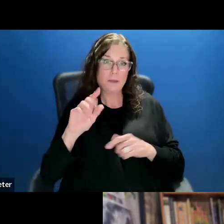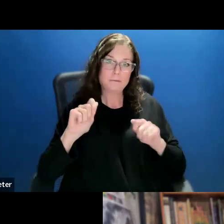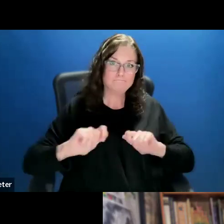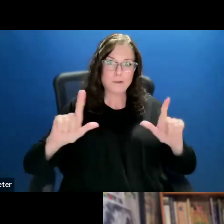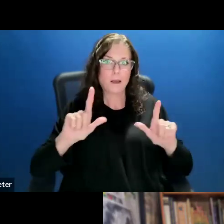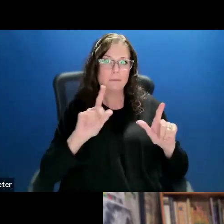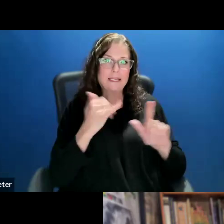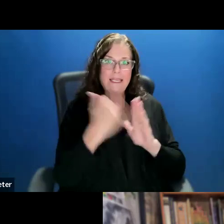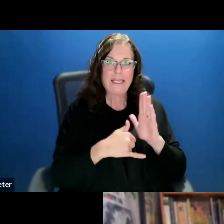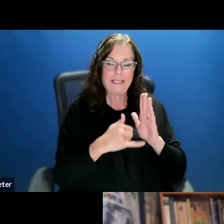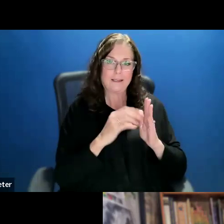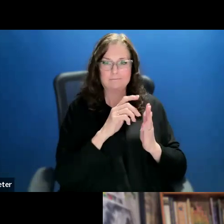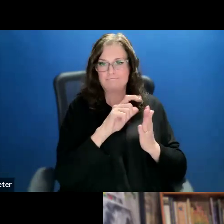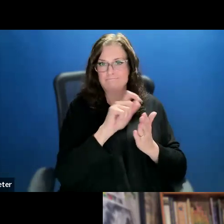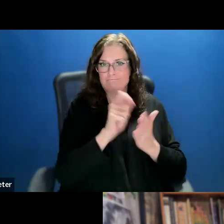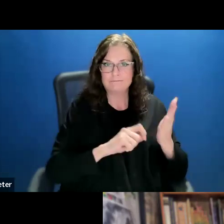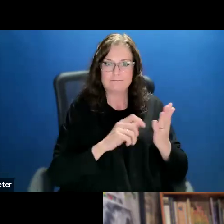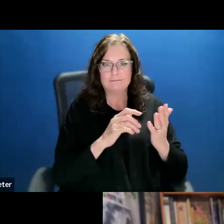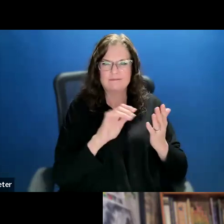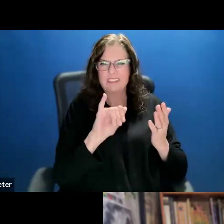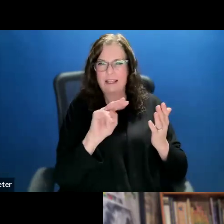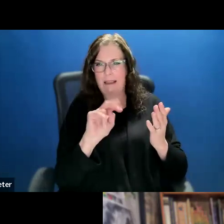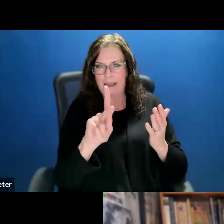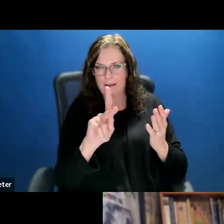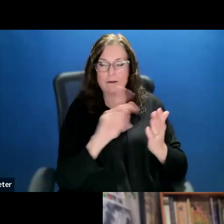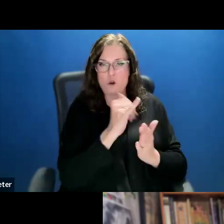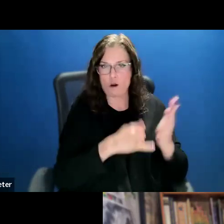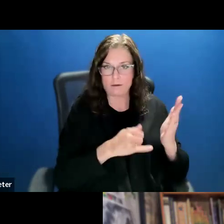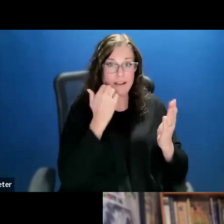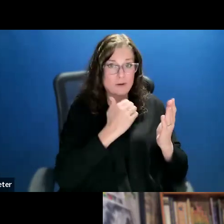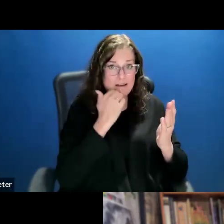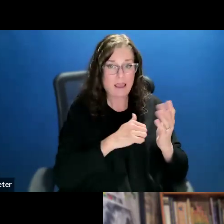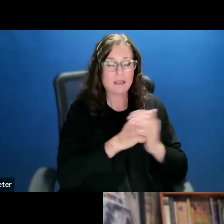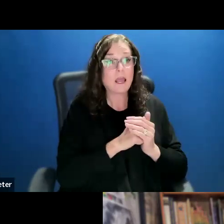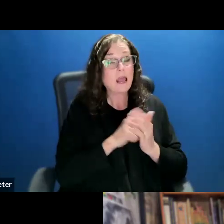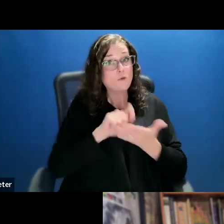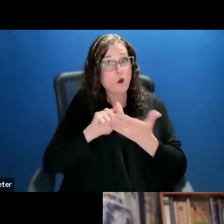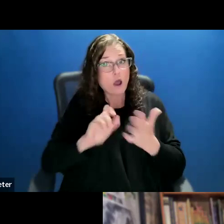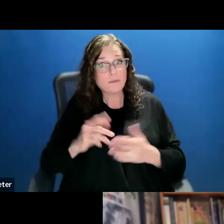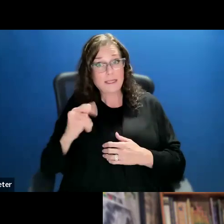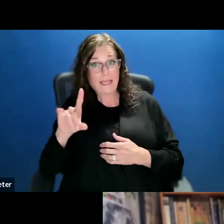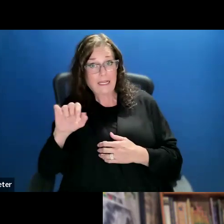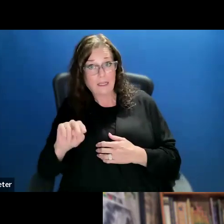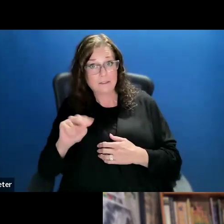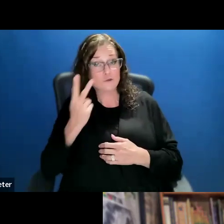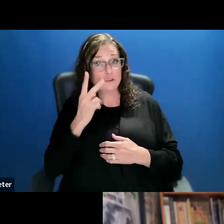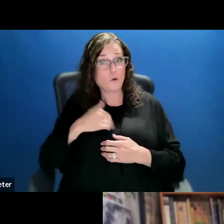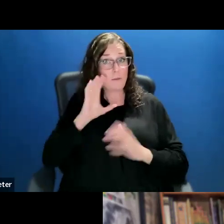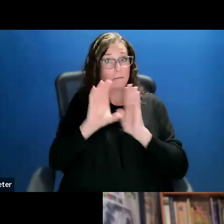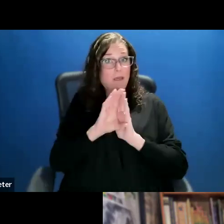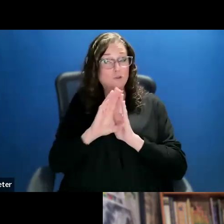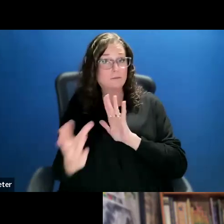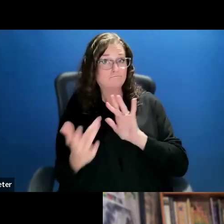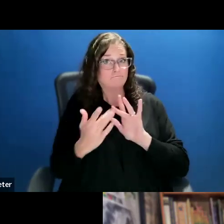for every day during October. And the author, Gideon Sturrer, saw one of those and reached out to me